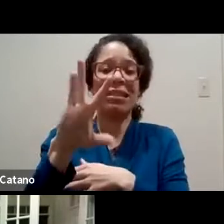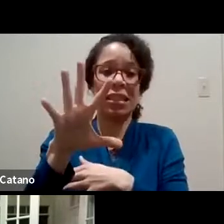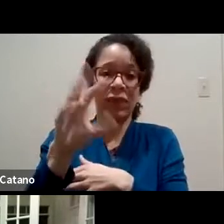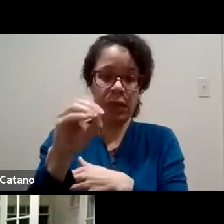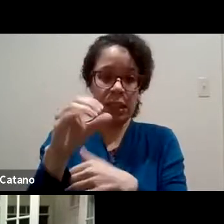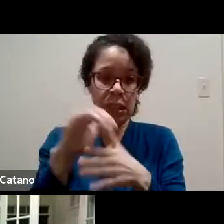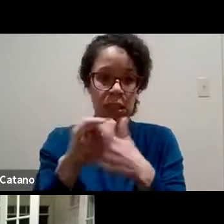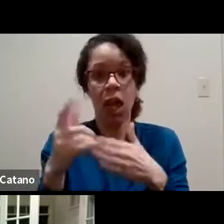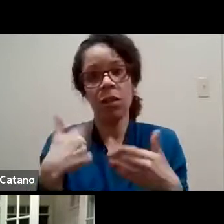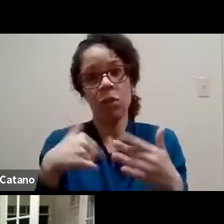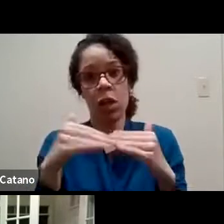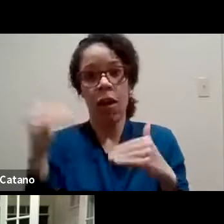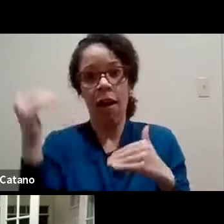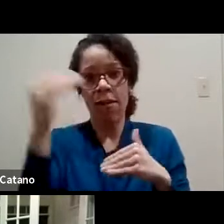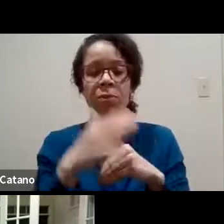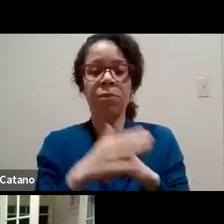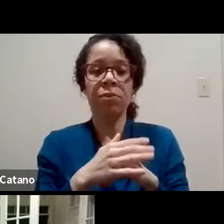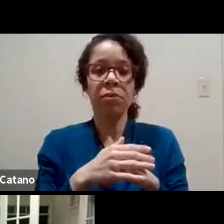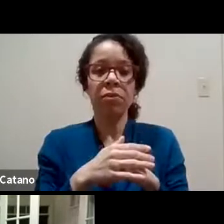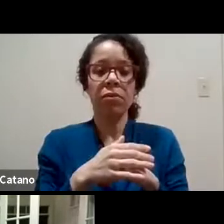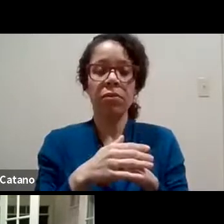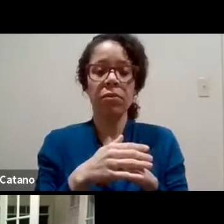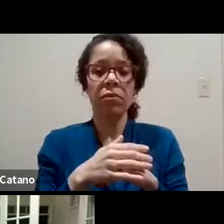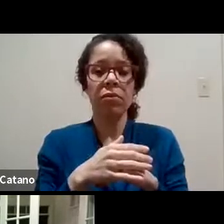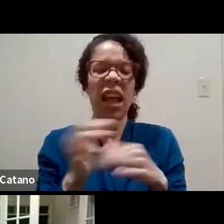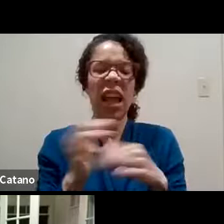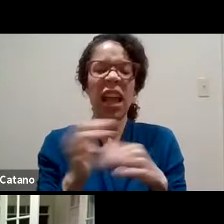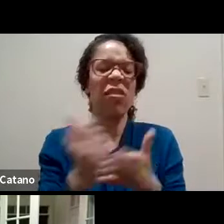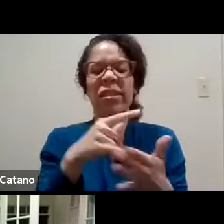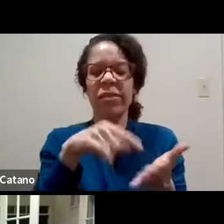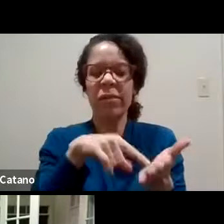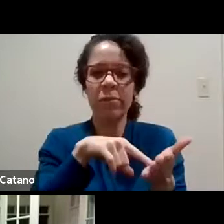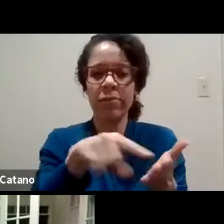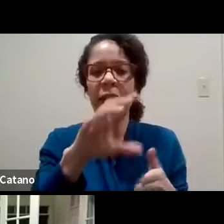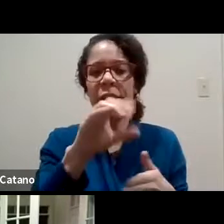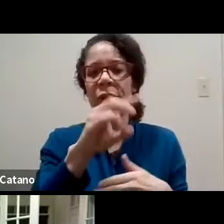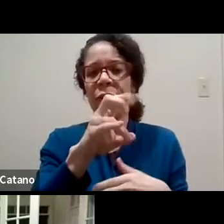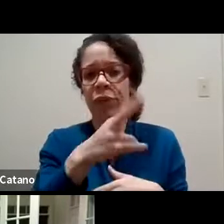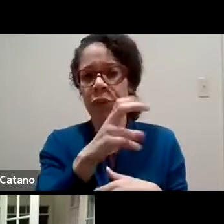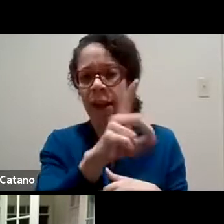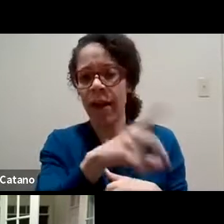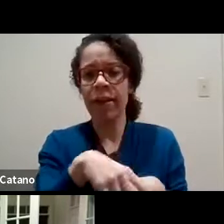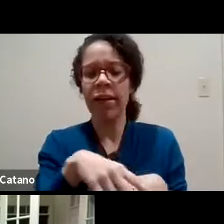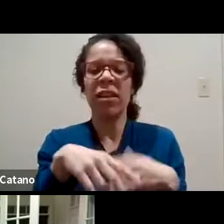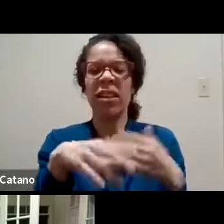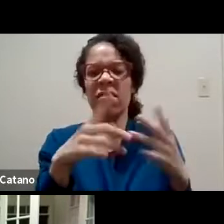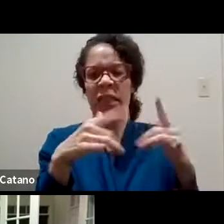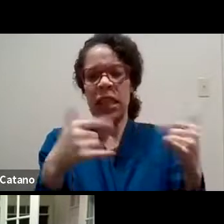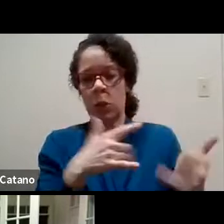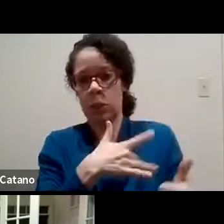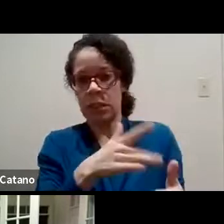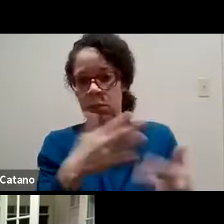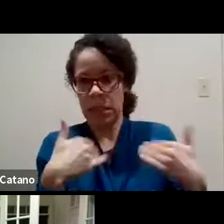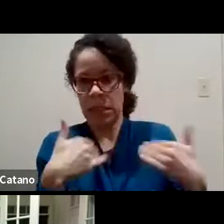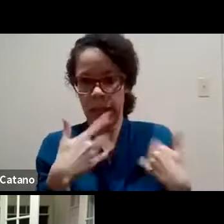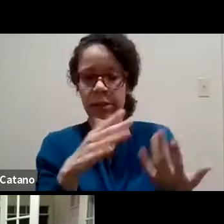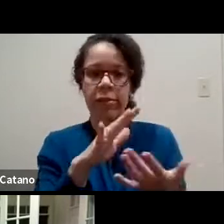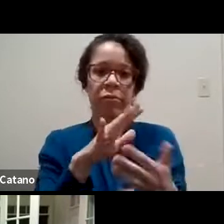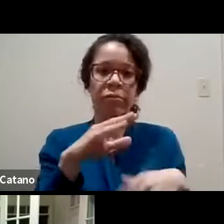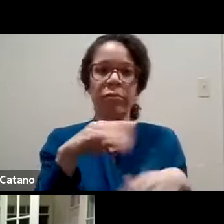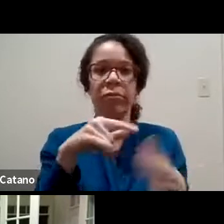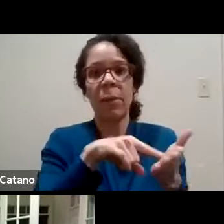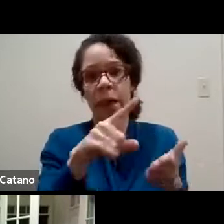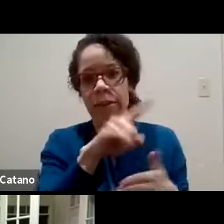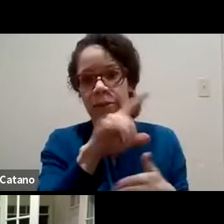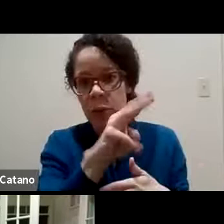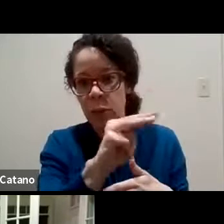So we're ahead. The expenses have been all overhead related expenses that are that we usually have. Like we had to pay for Zoom, we had to pay